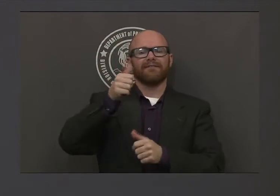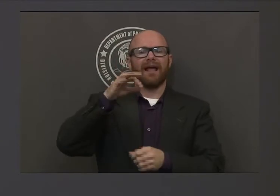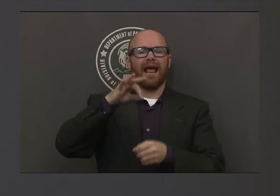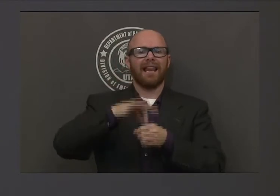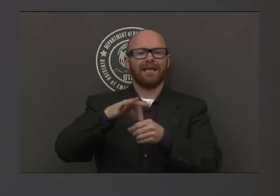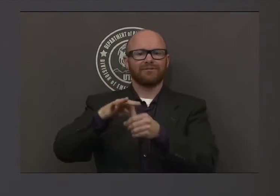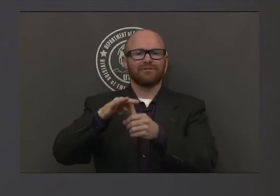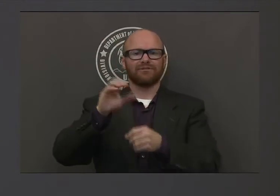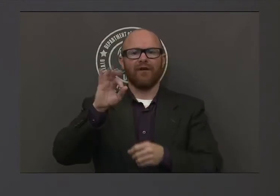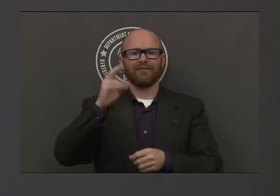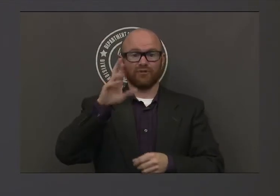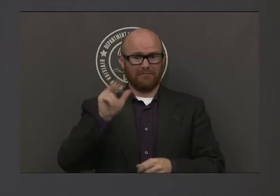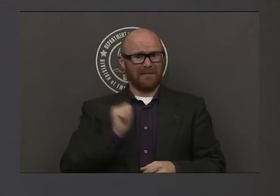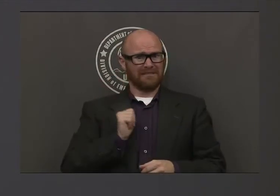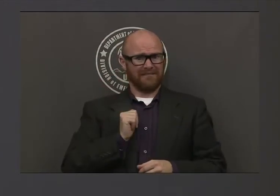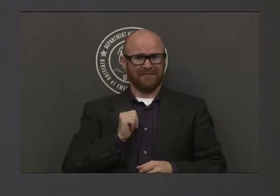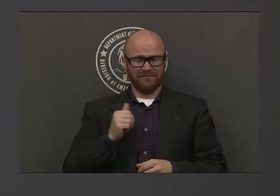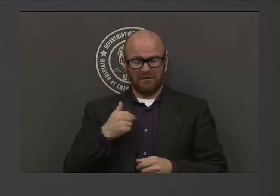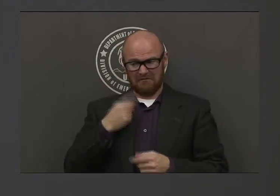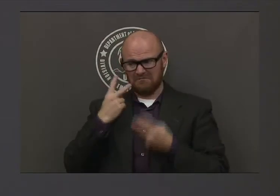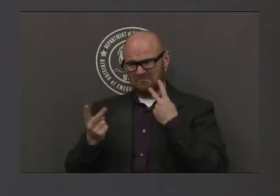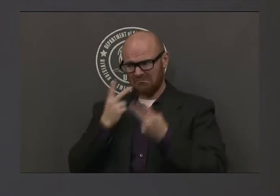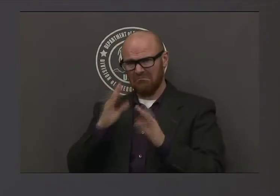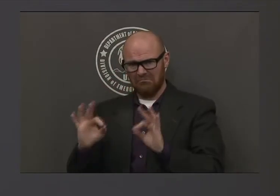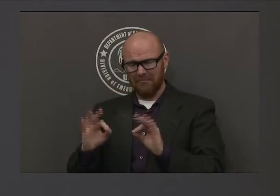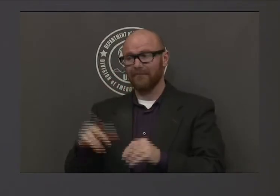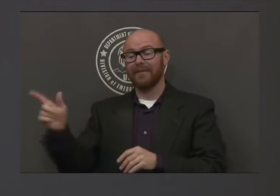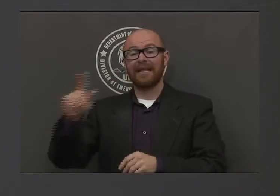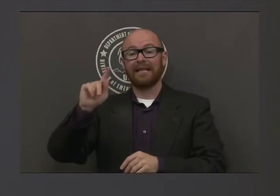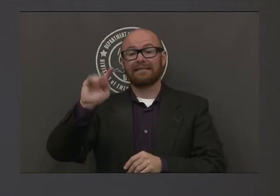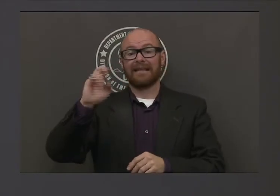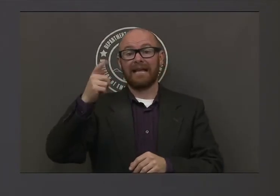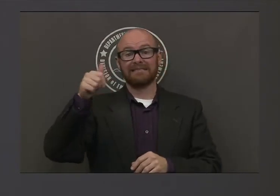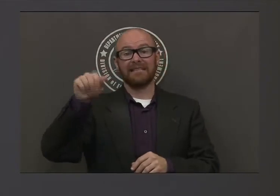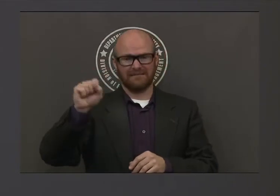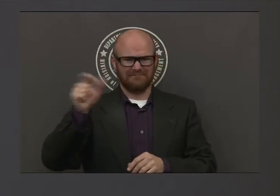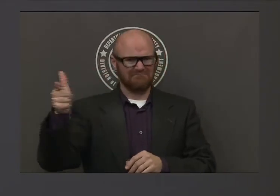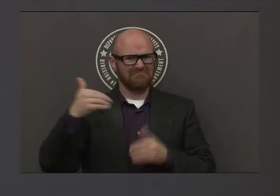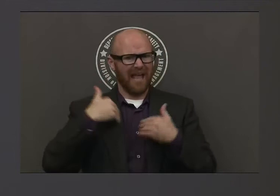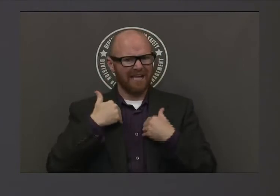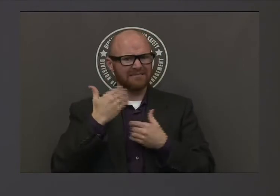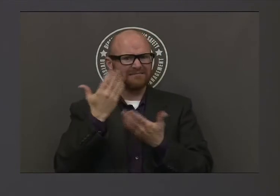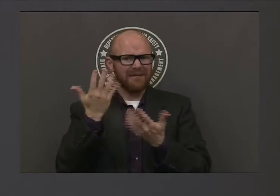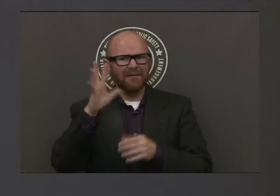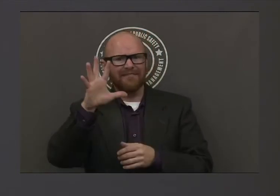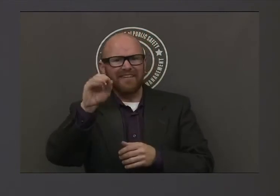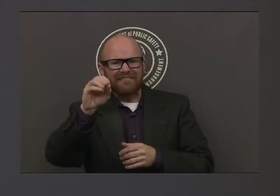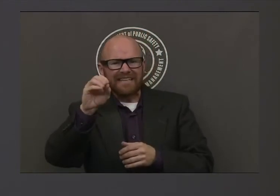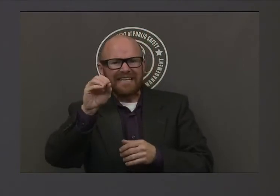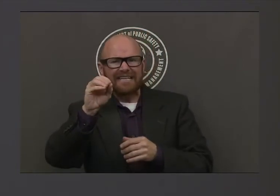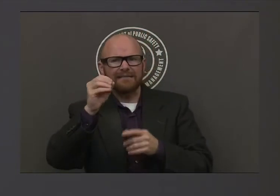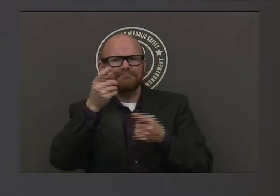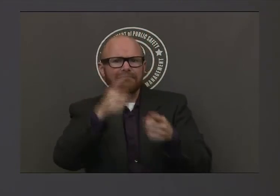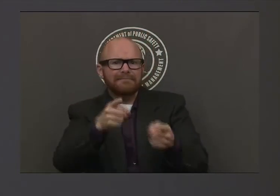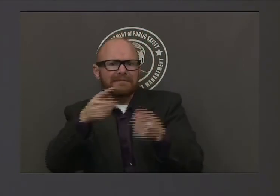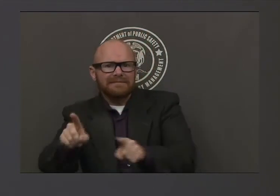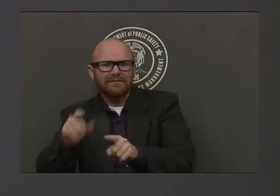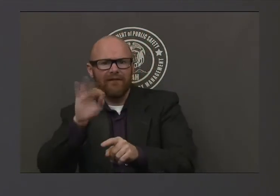has had some instances of voter fraud. I think they've prosecuted about 50 incidents of voter fraud over